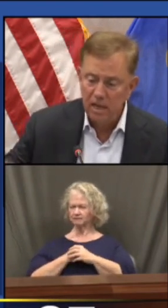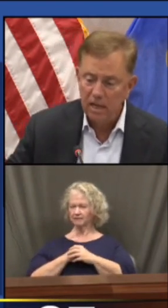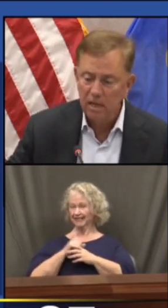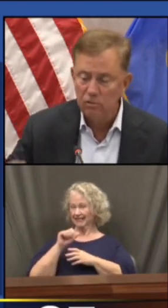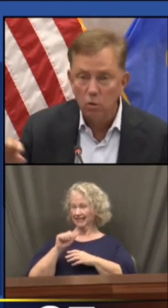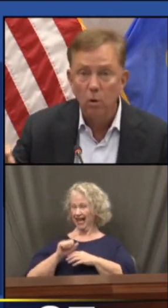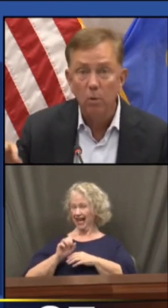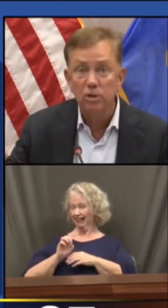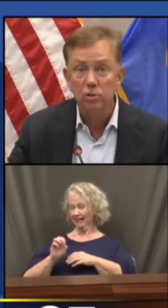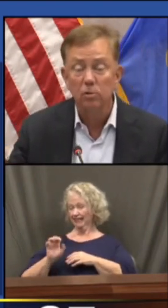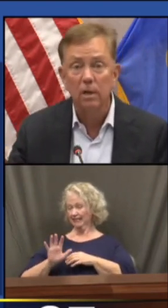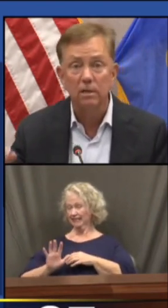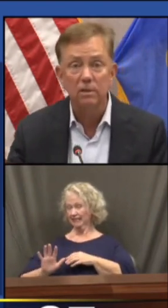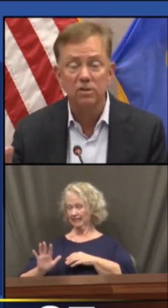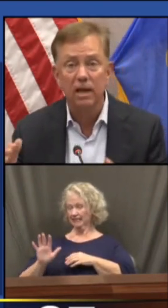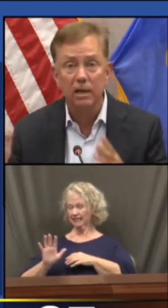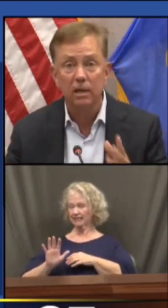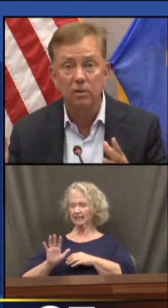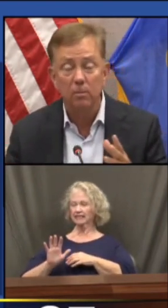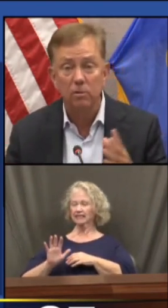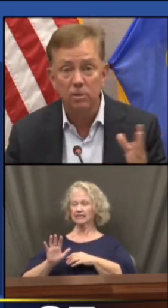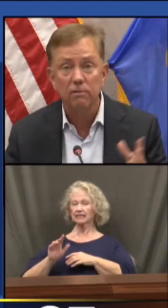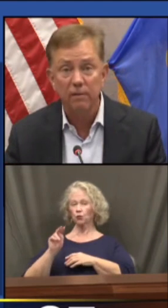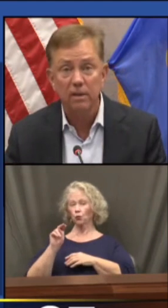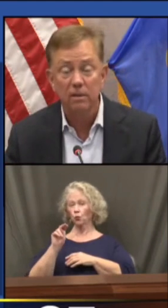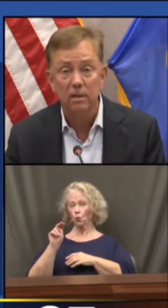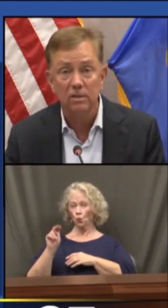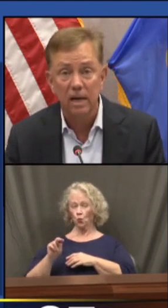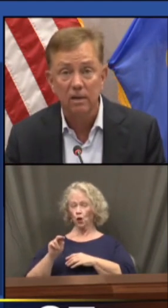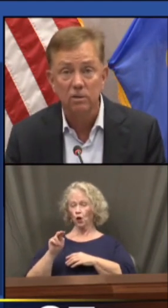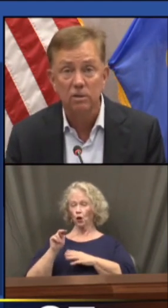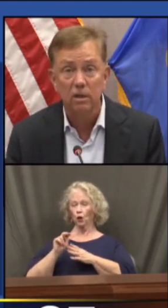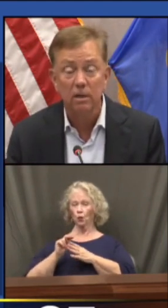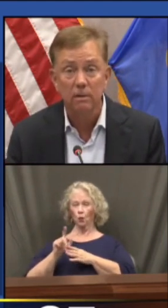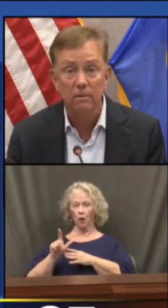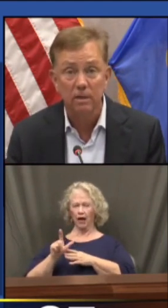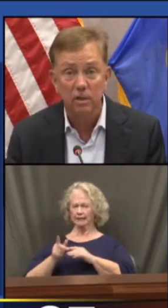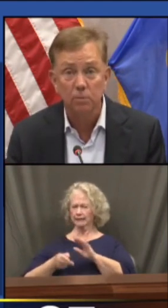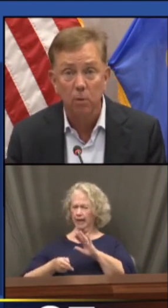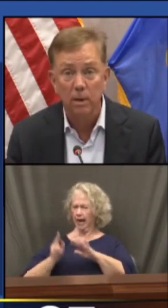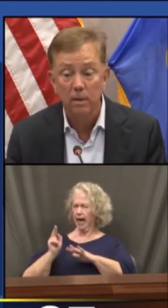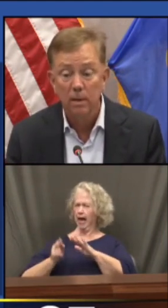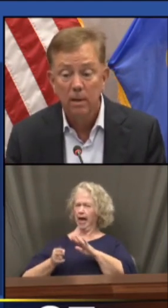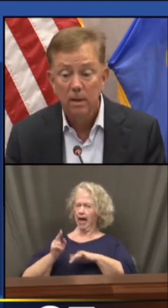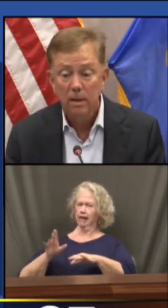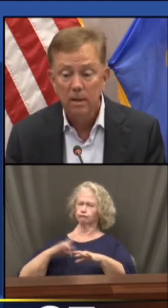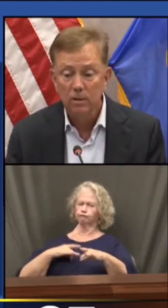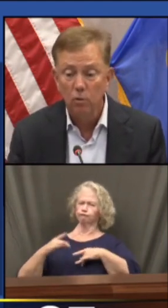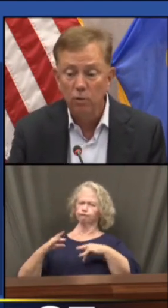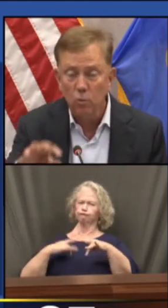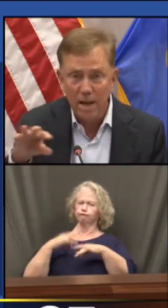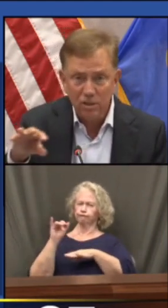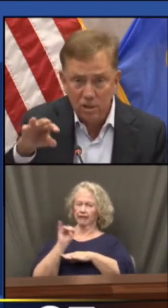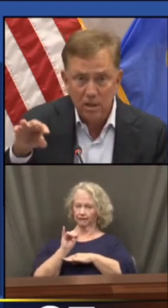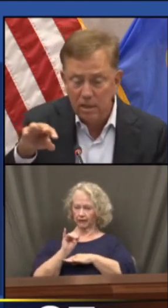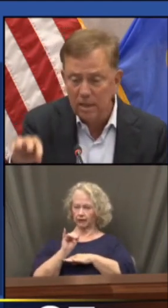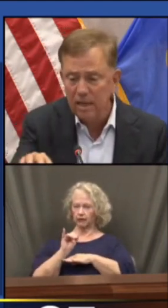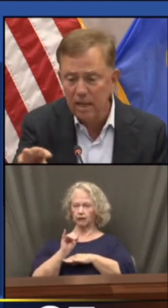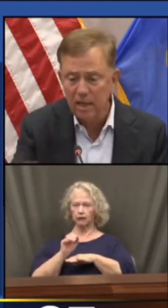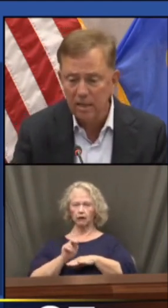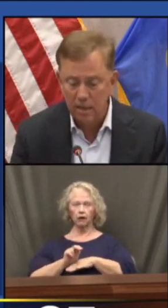Southeast Connecticut, Norwich, New London, sadly, are the most infected towns at this point.